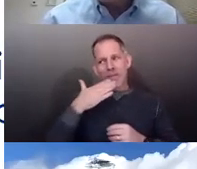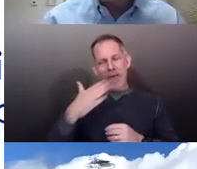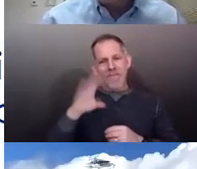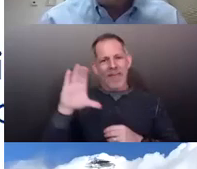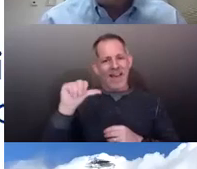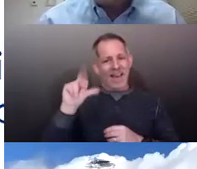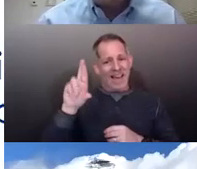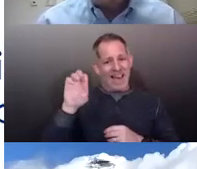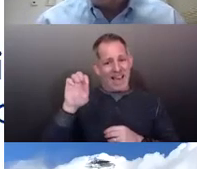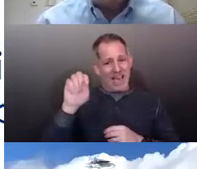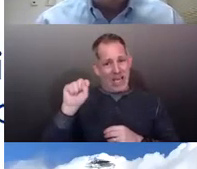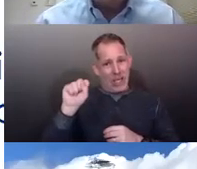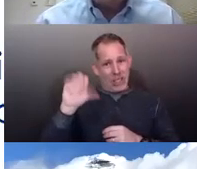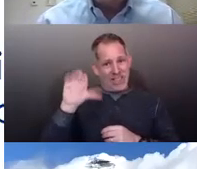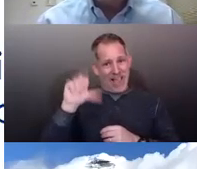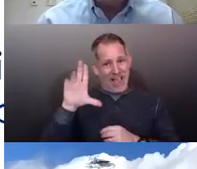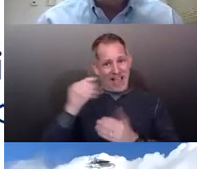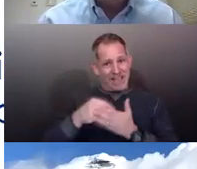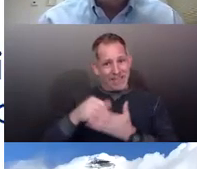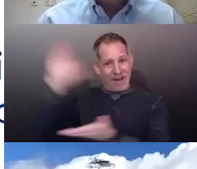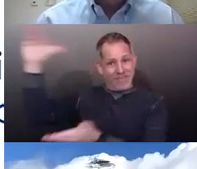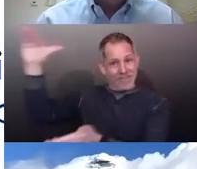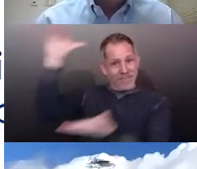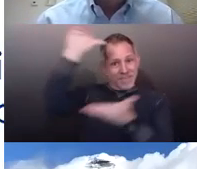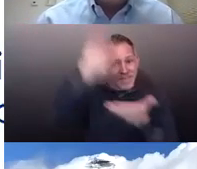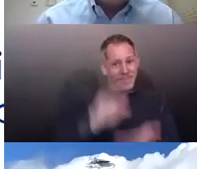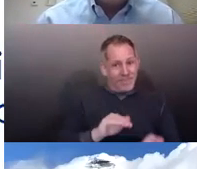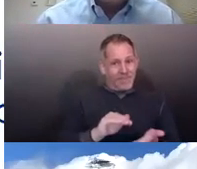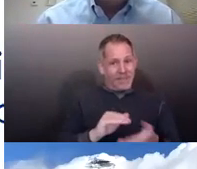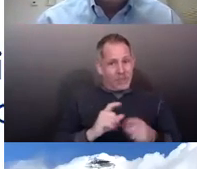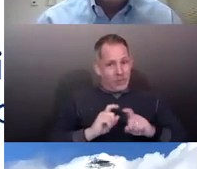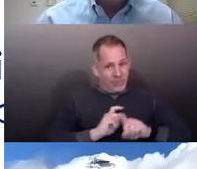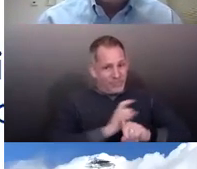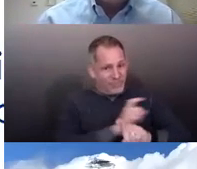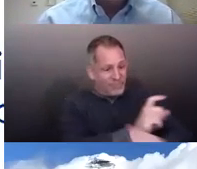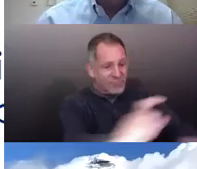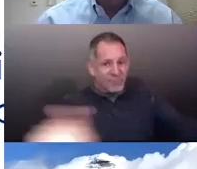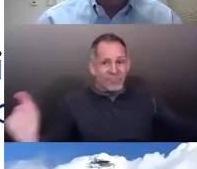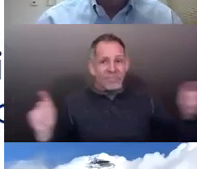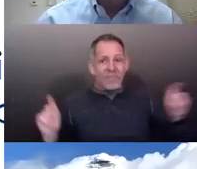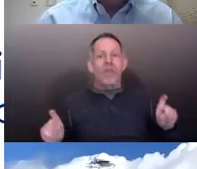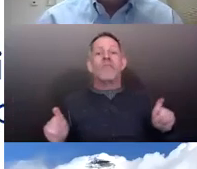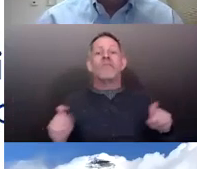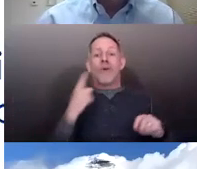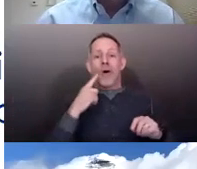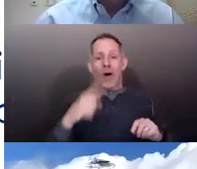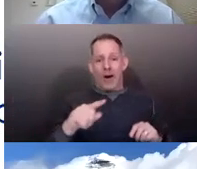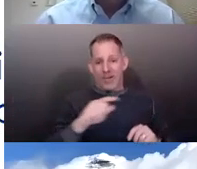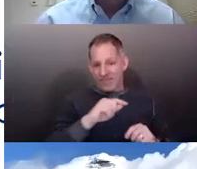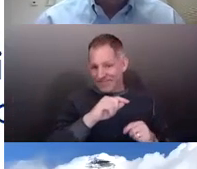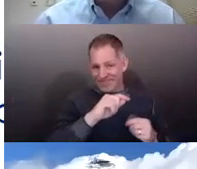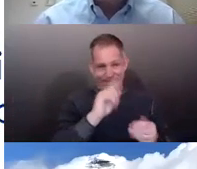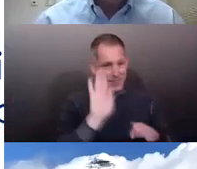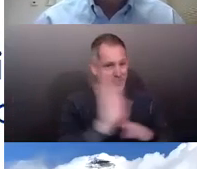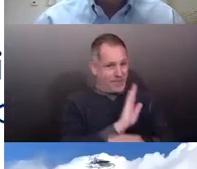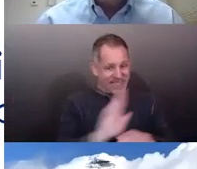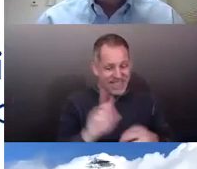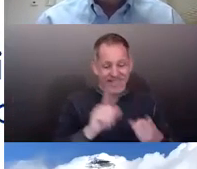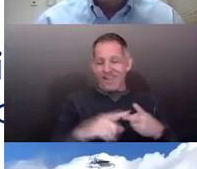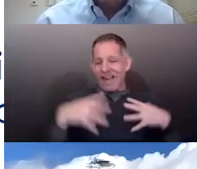the generosity of the CARES Act funding and its allocation to the health district for these activities, for